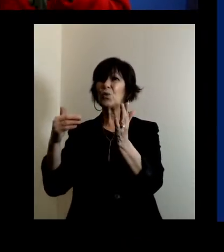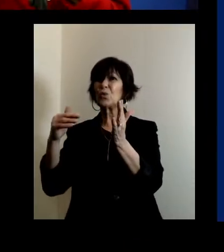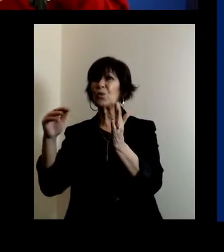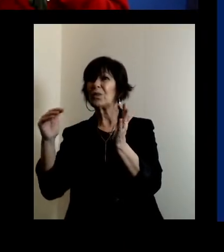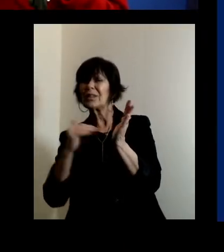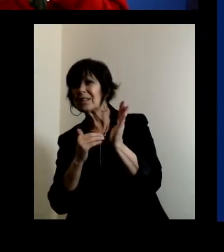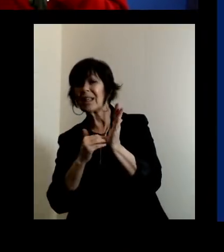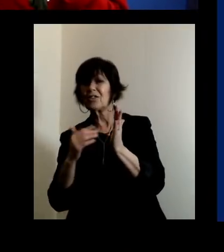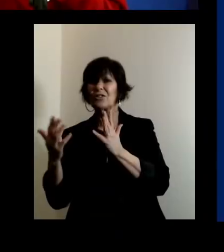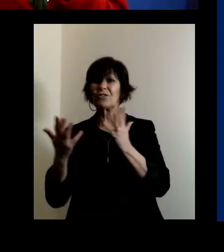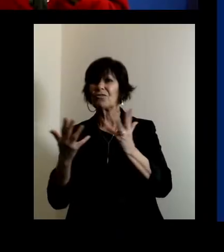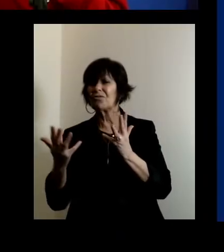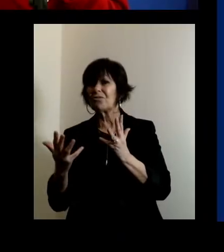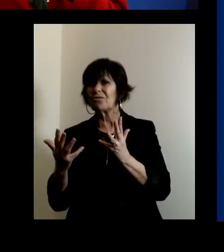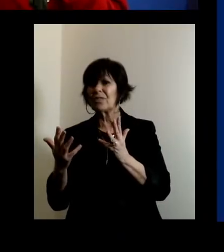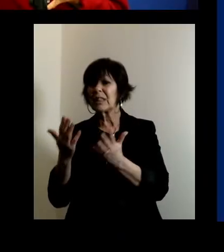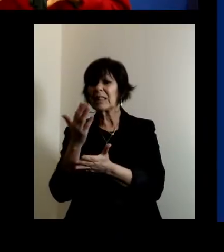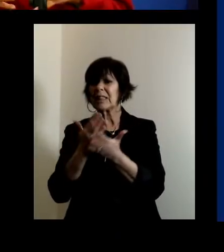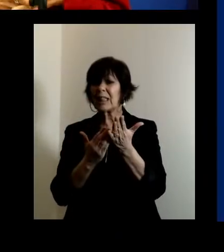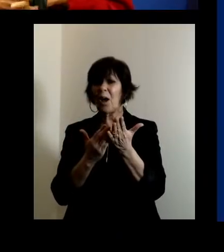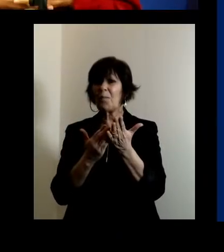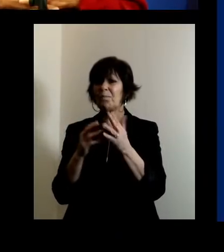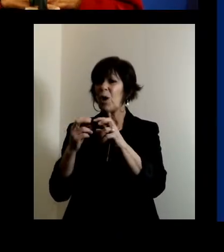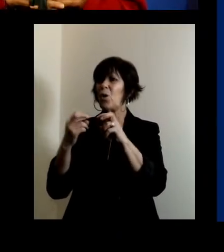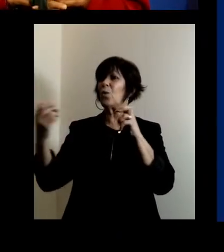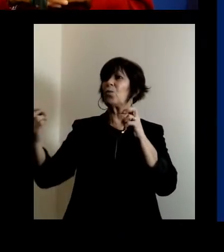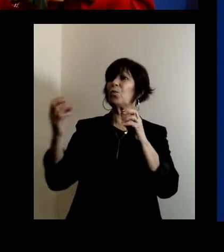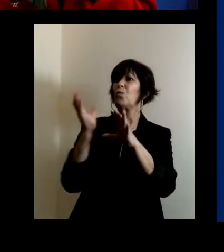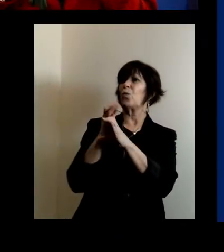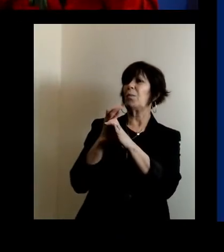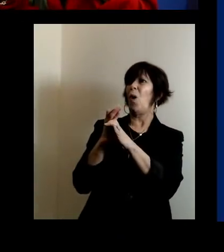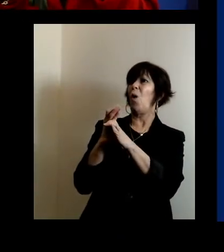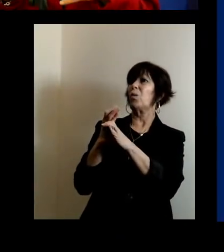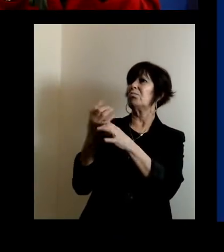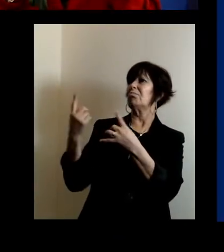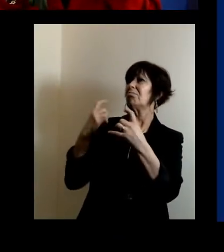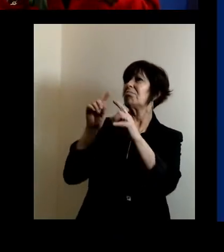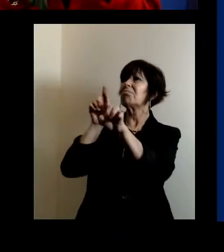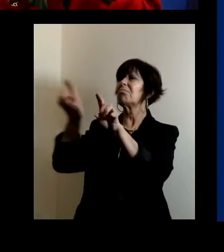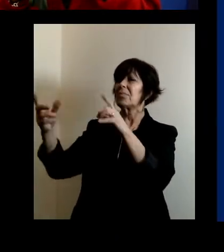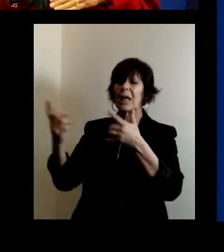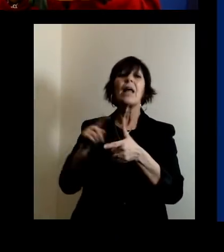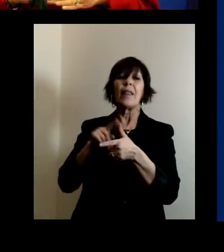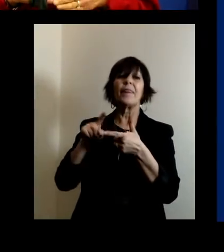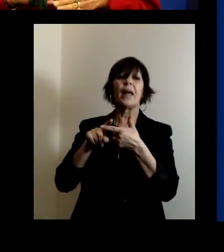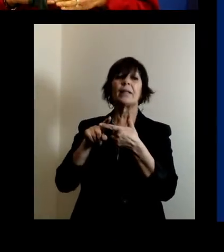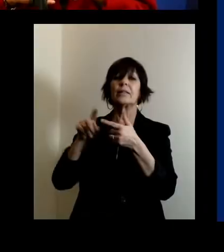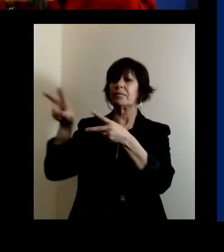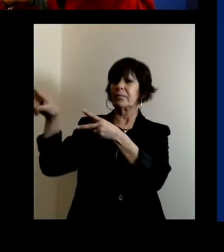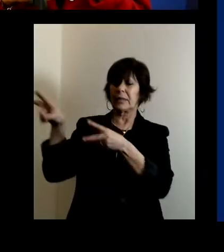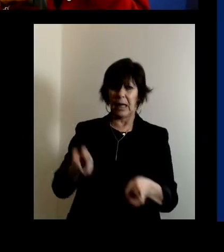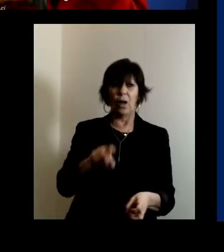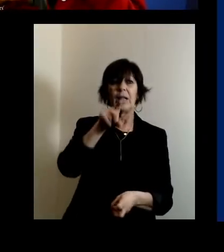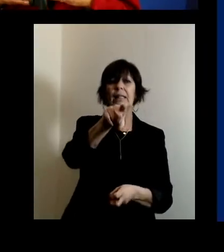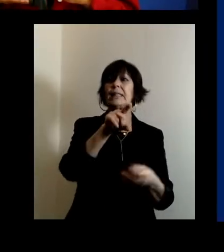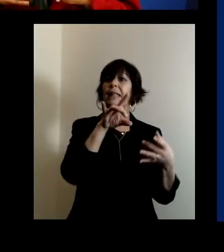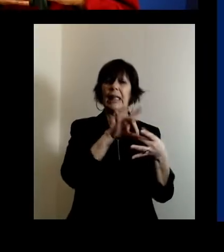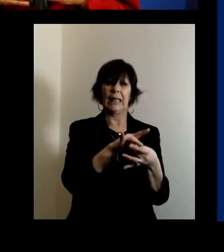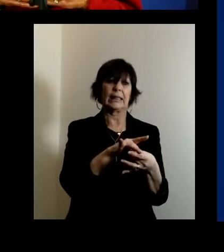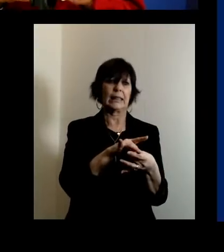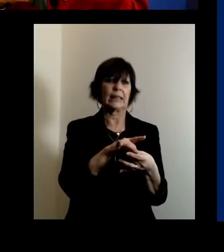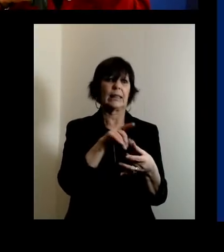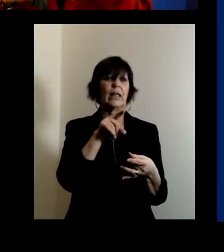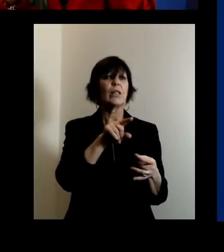provider and do some type of remote exam, then you should download these links and you can have a